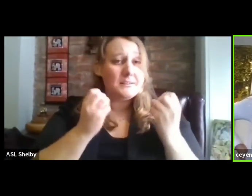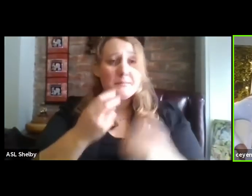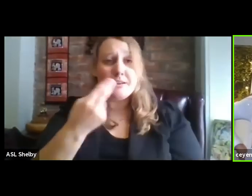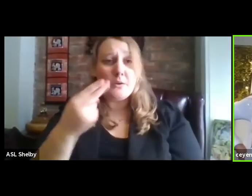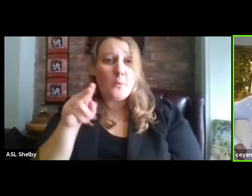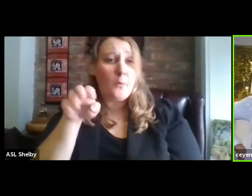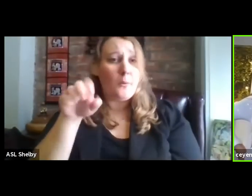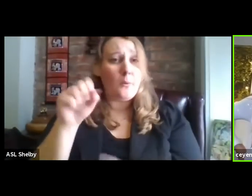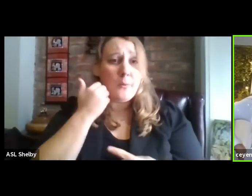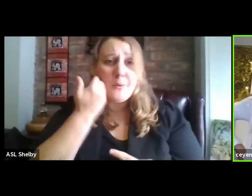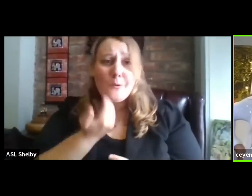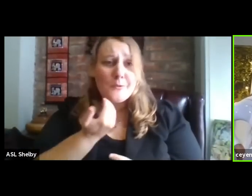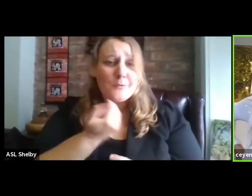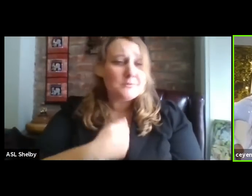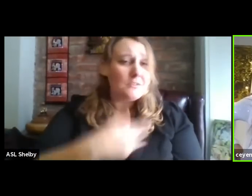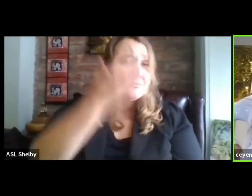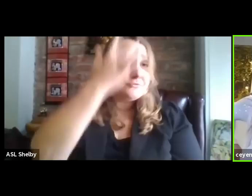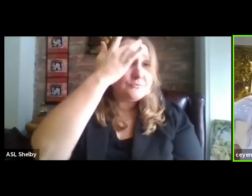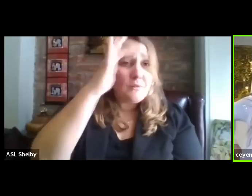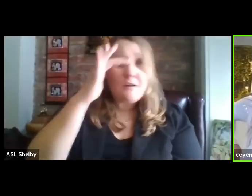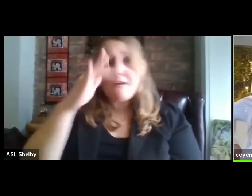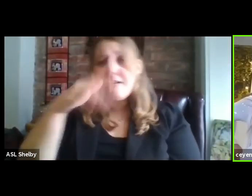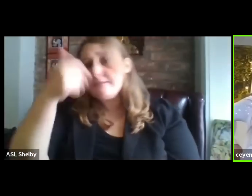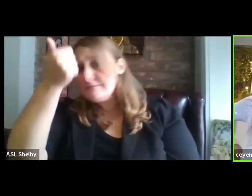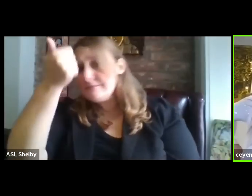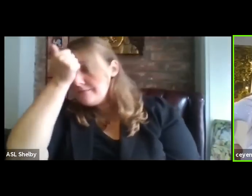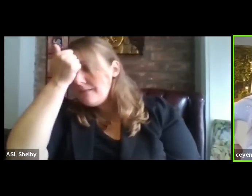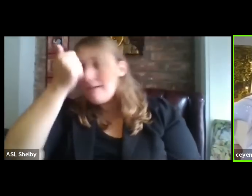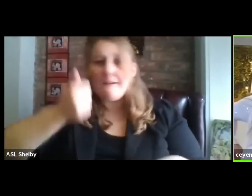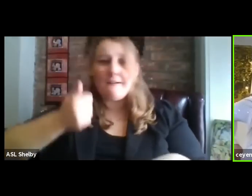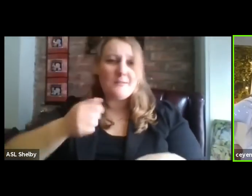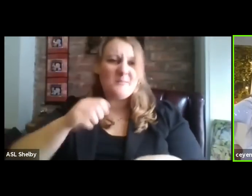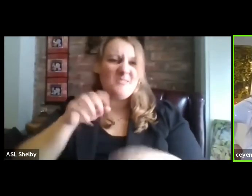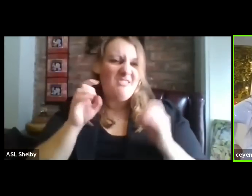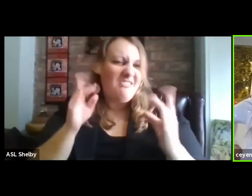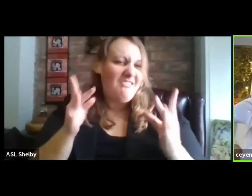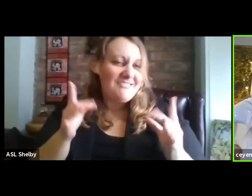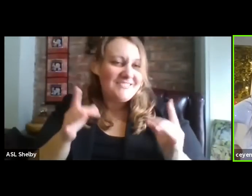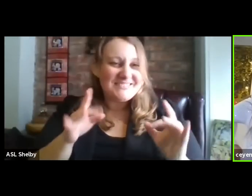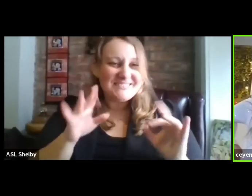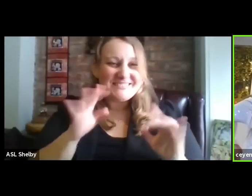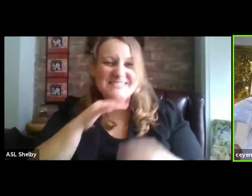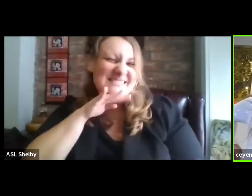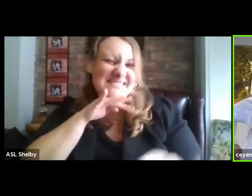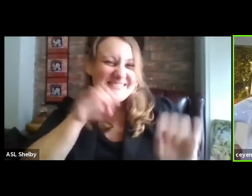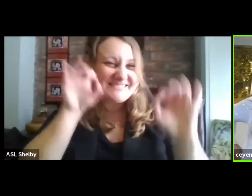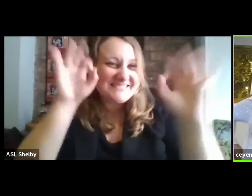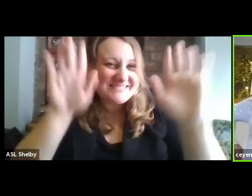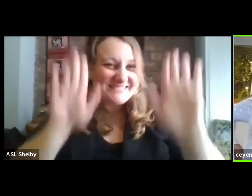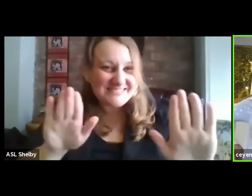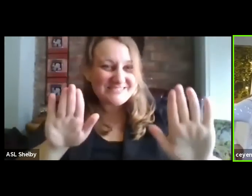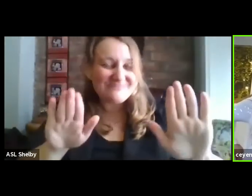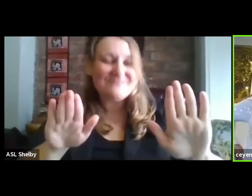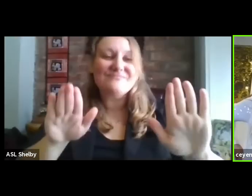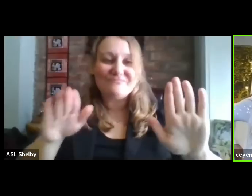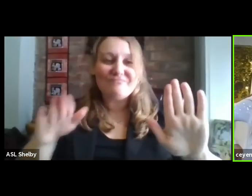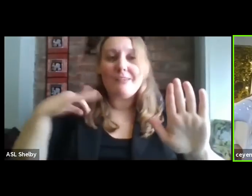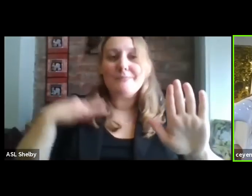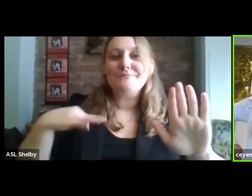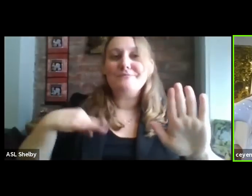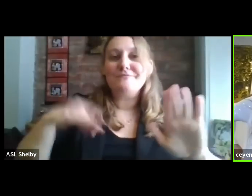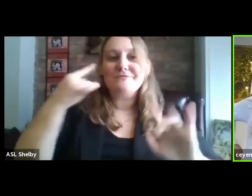hoes, dumb hoes, ho-hoes. I am that bitch to actually call people in, not